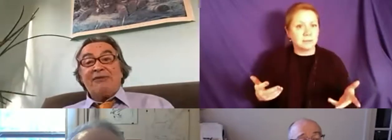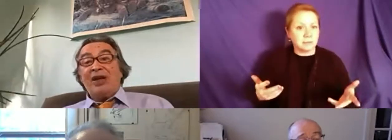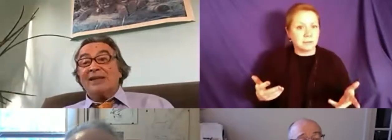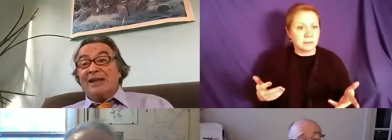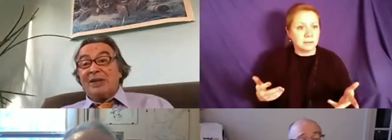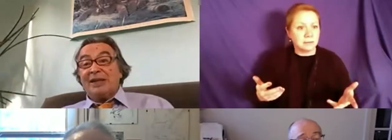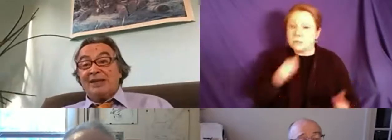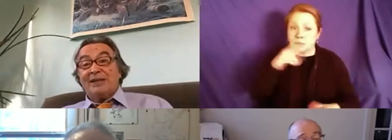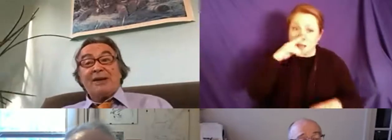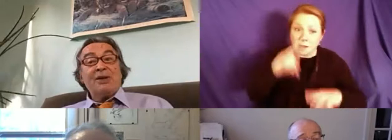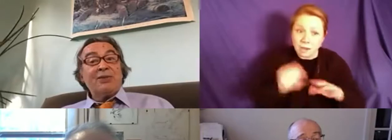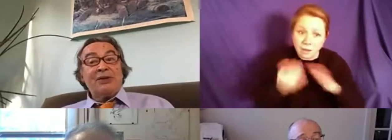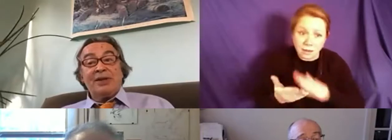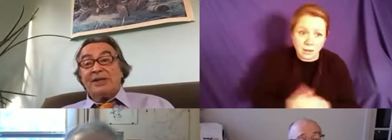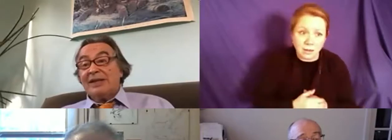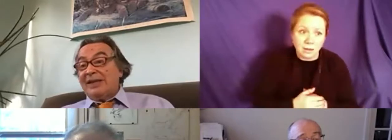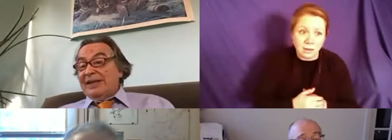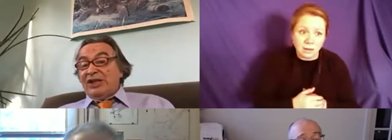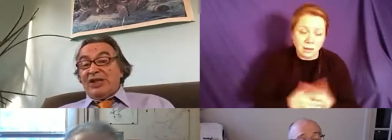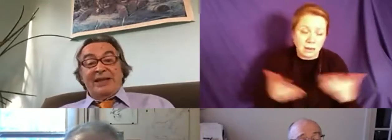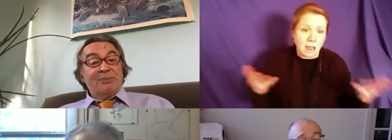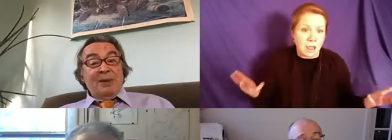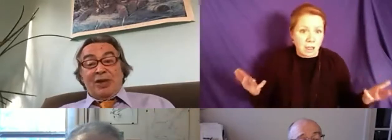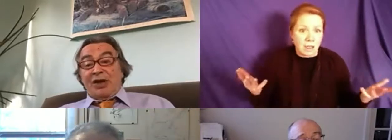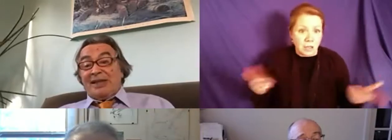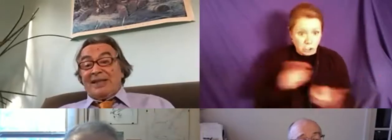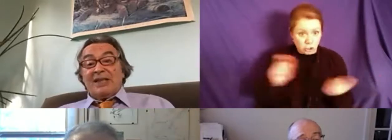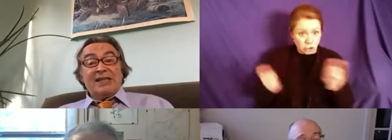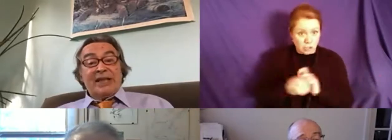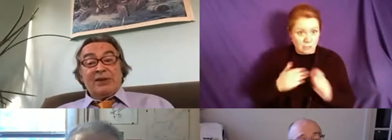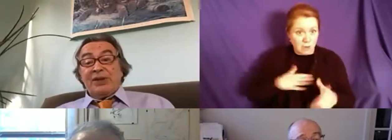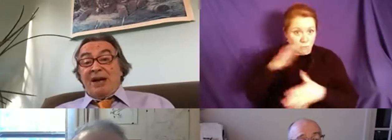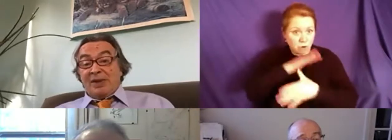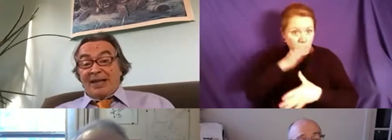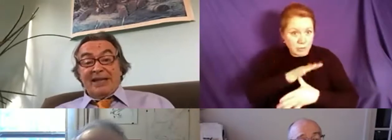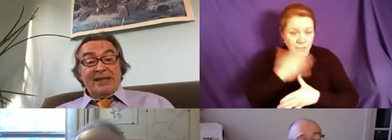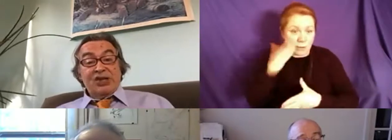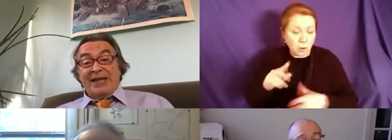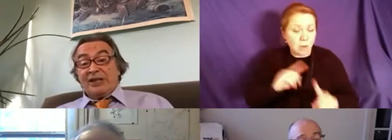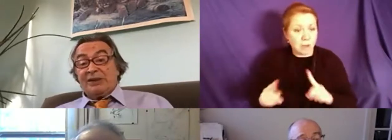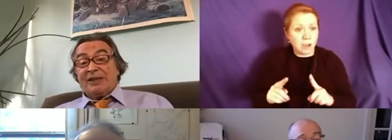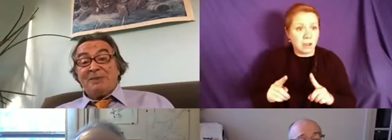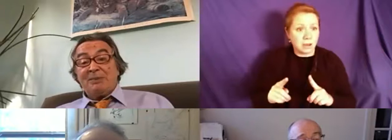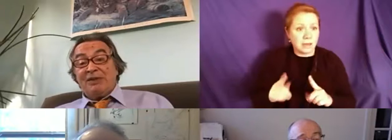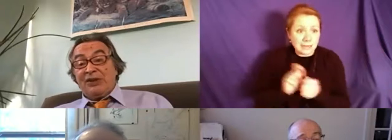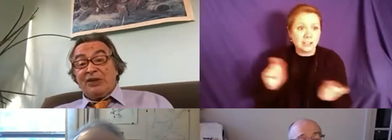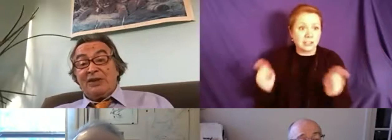it's not fun. I mean, I don't know whether it's changed my priorities as a legislator or not, but I think it's changed.